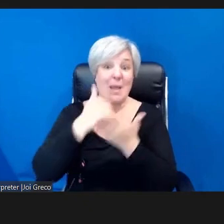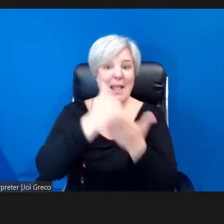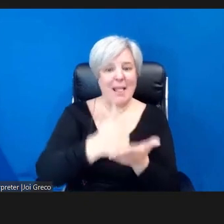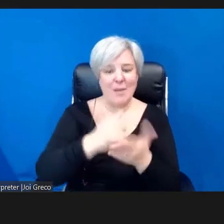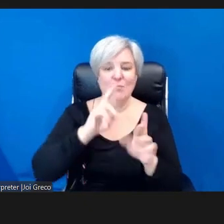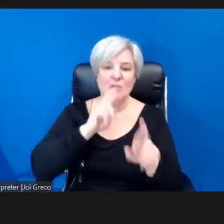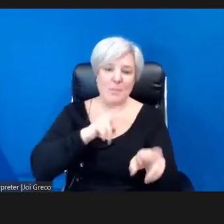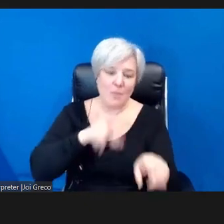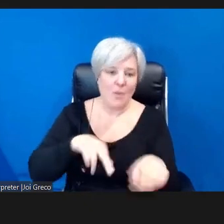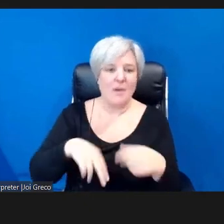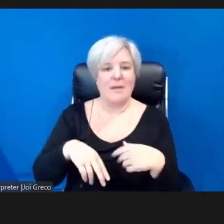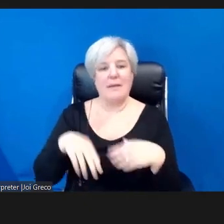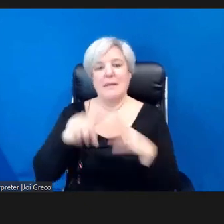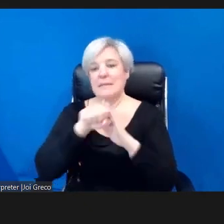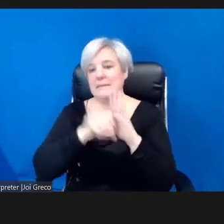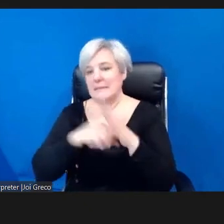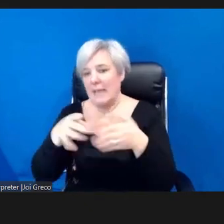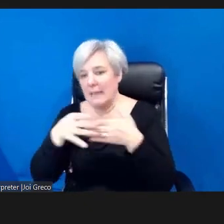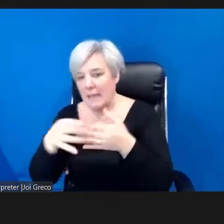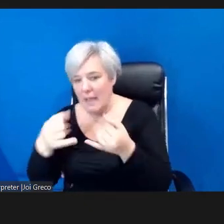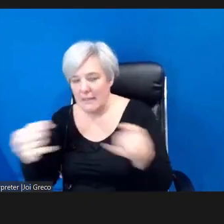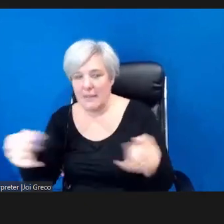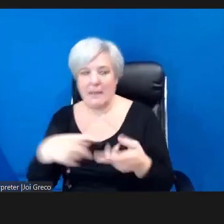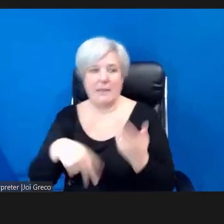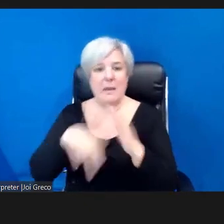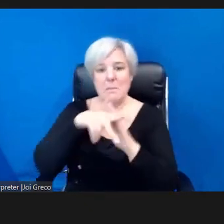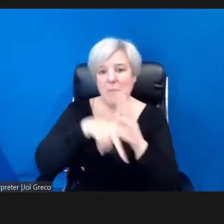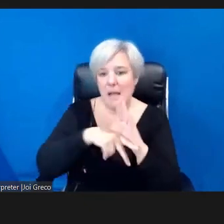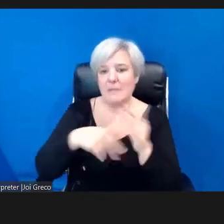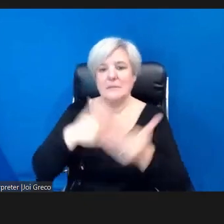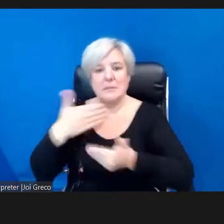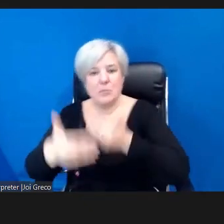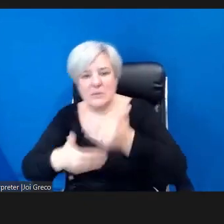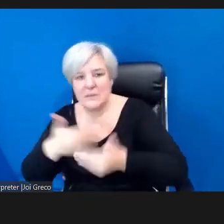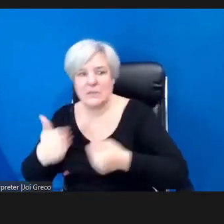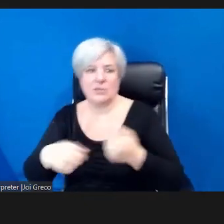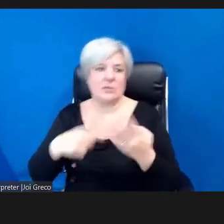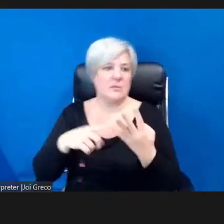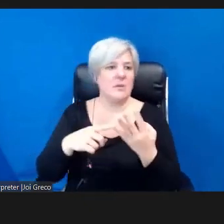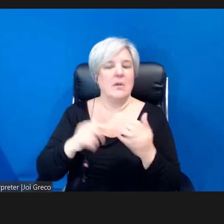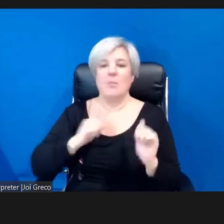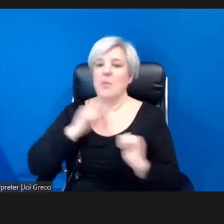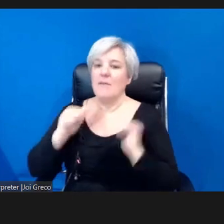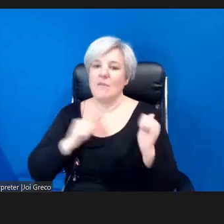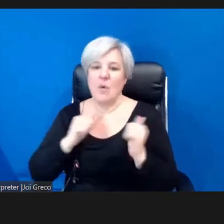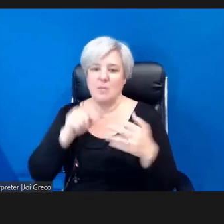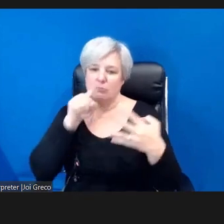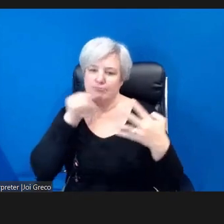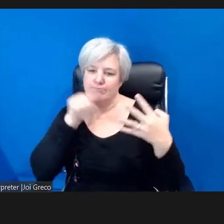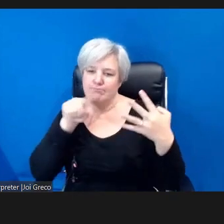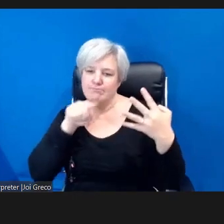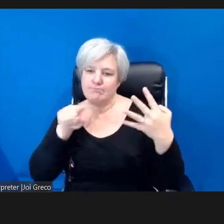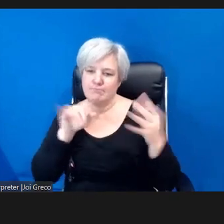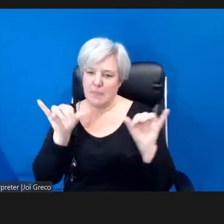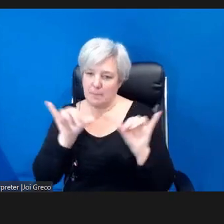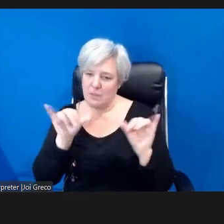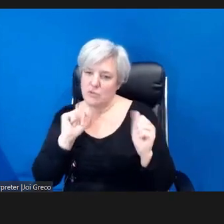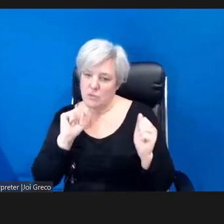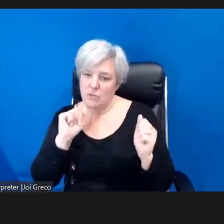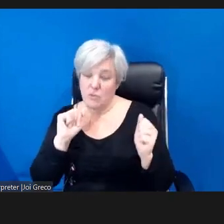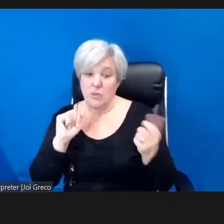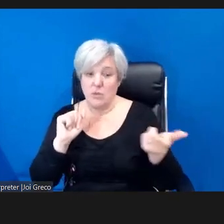reporting, state guidelines, policies and procedures, and performance benchmarks.